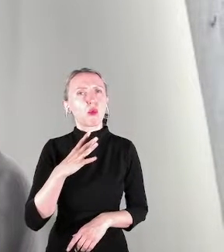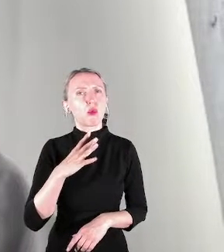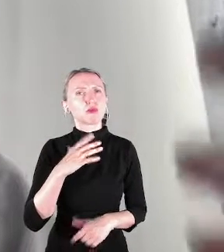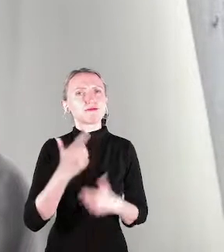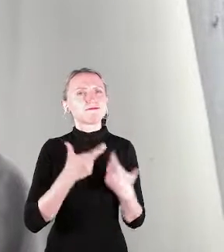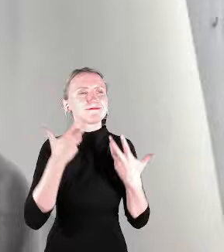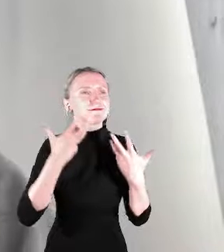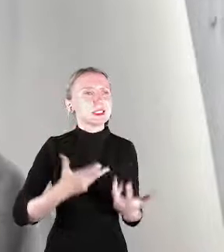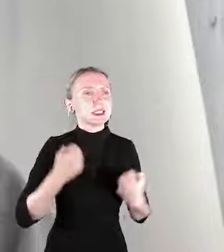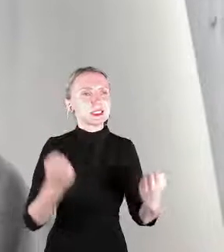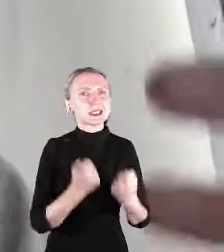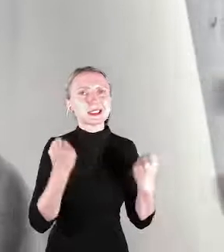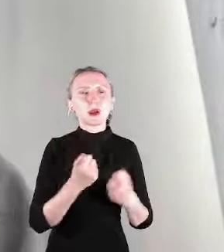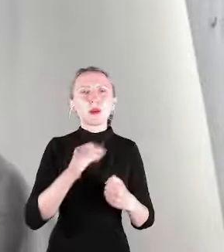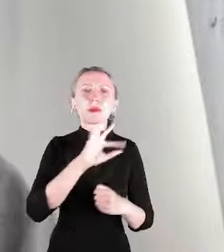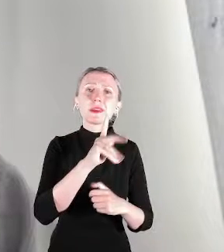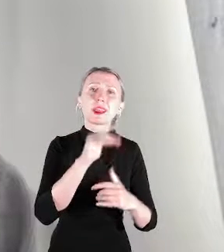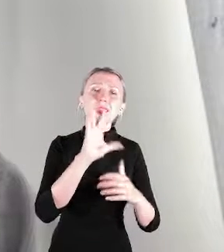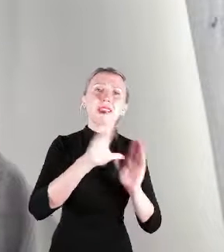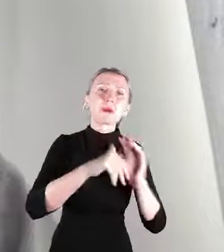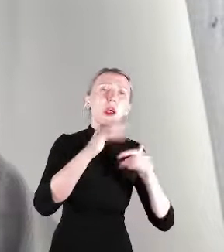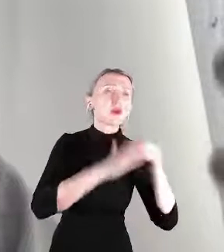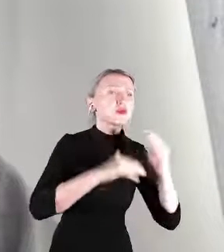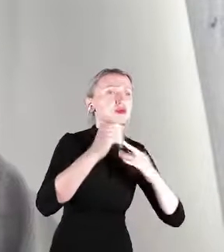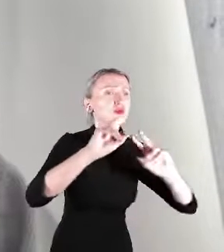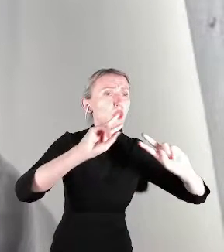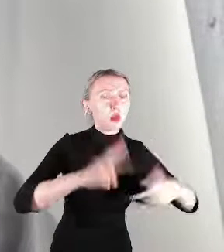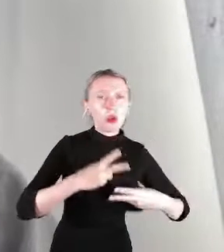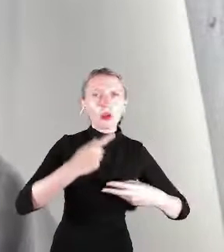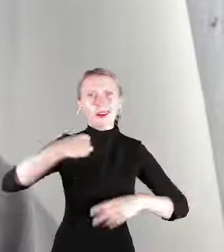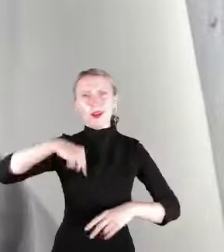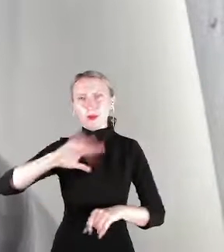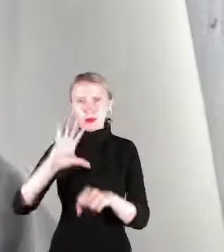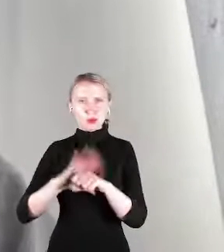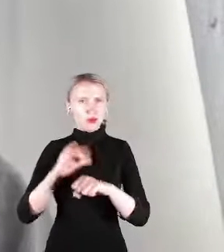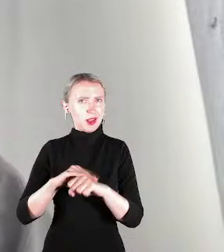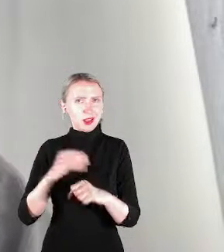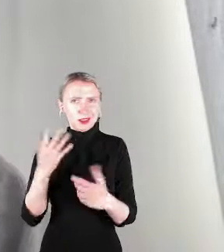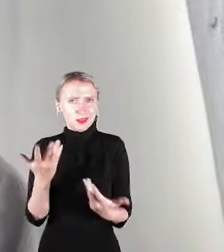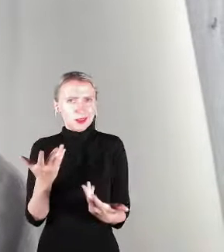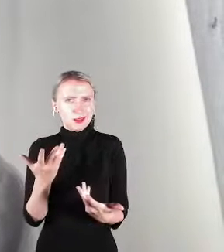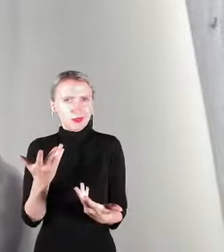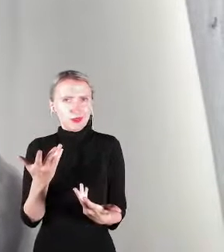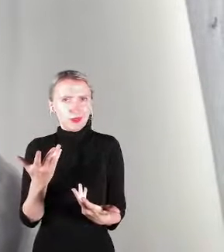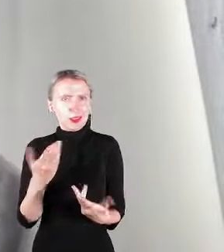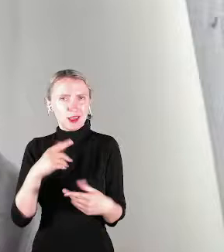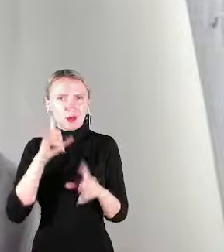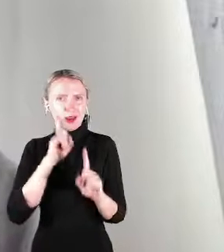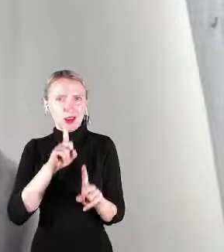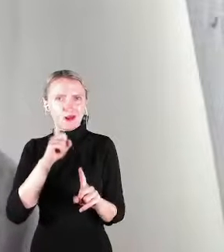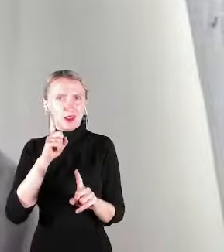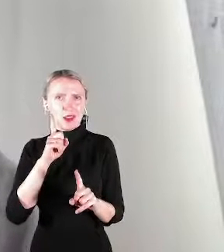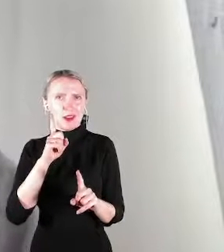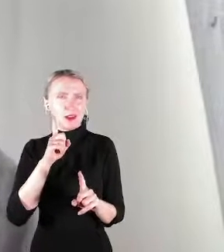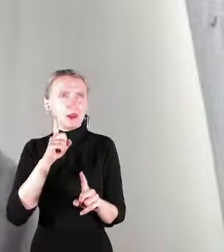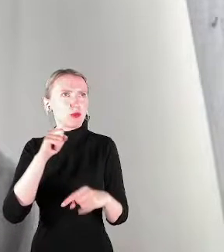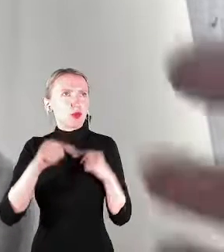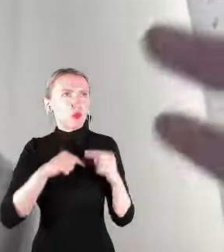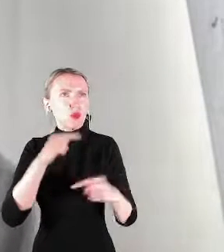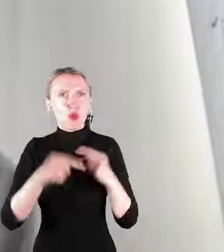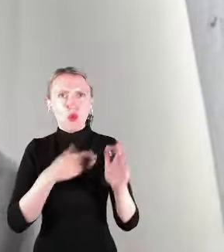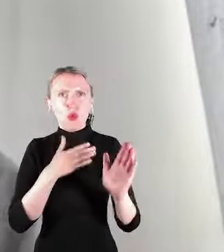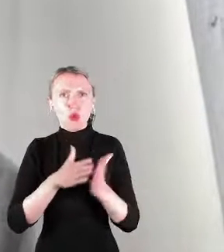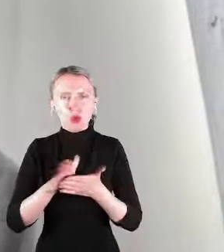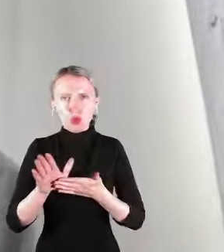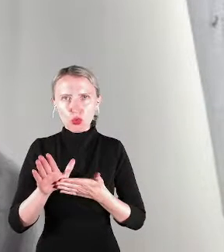Sweden started a process to voluntarily demolishing our cities in Sweden. And we tore